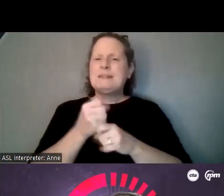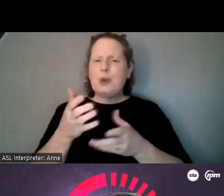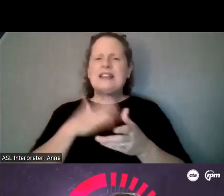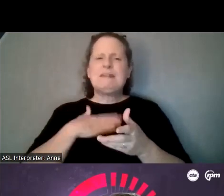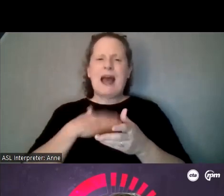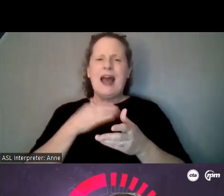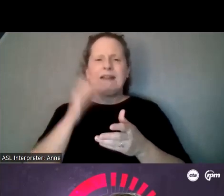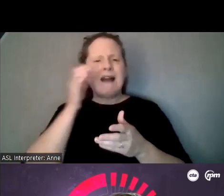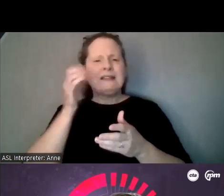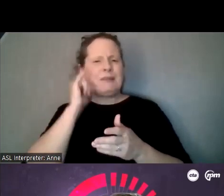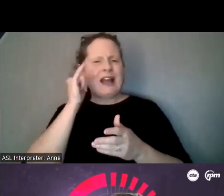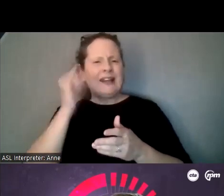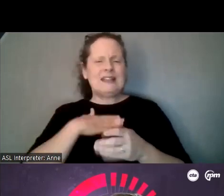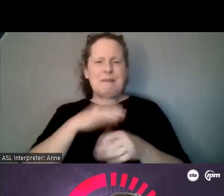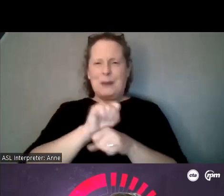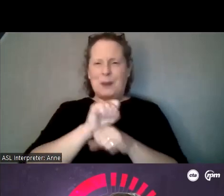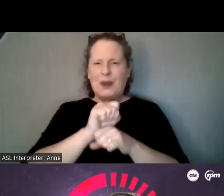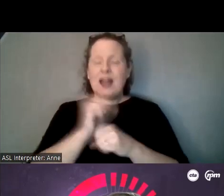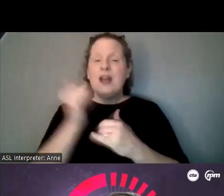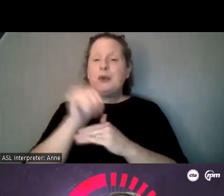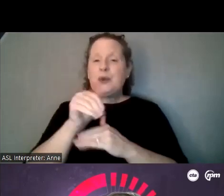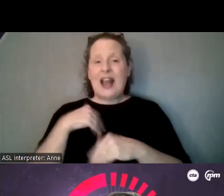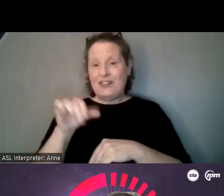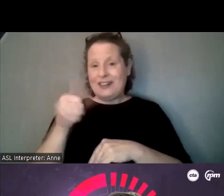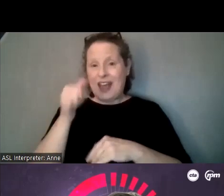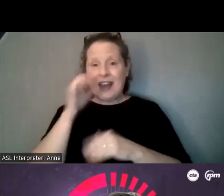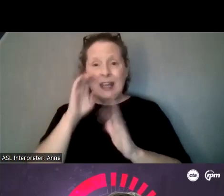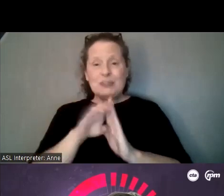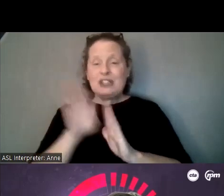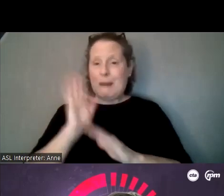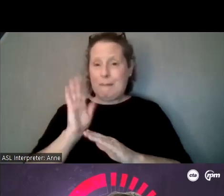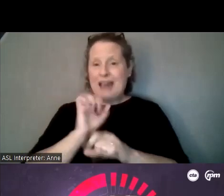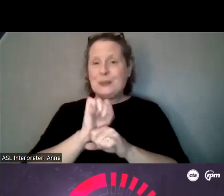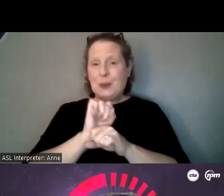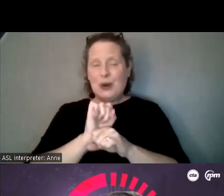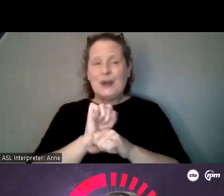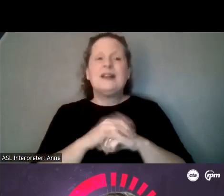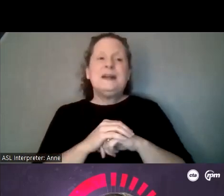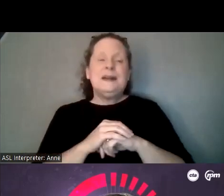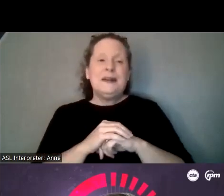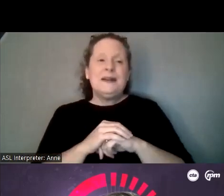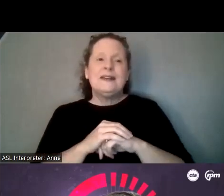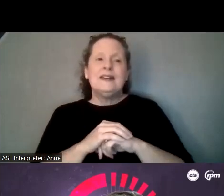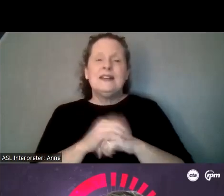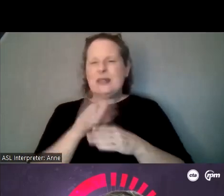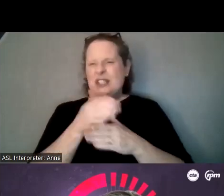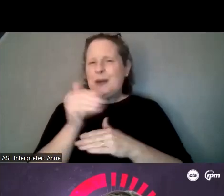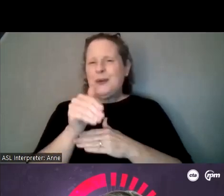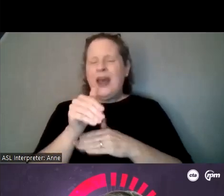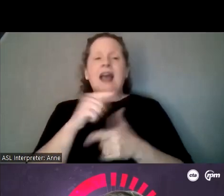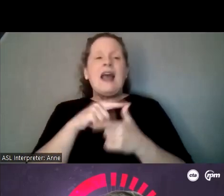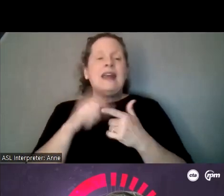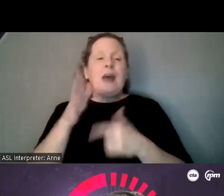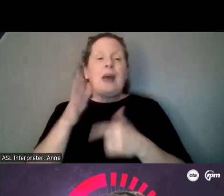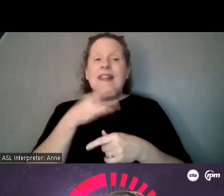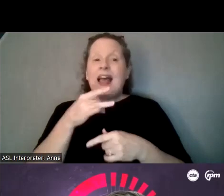have a 10 image of the past work to share today. And then I would like to talk